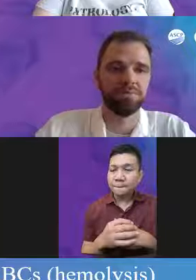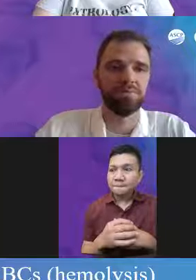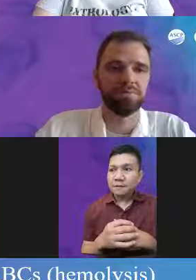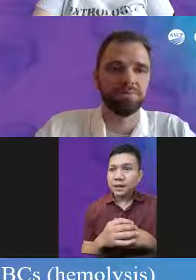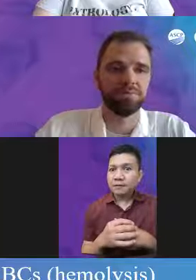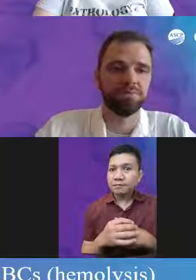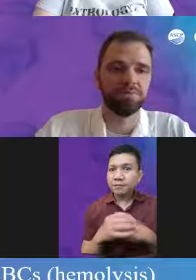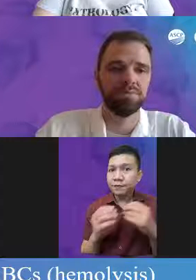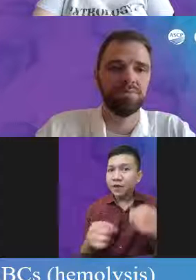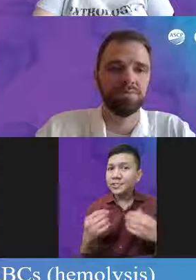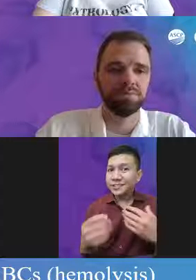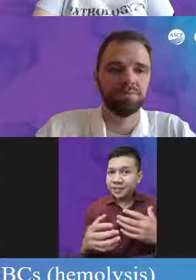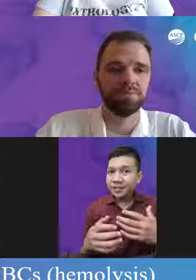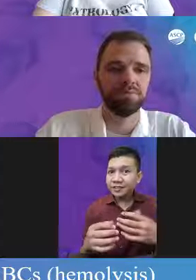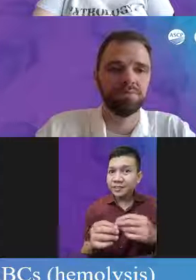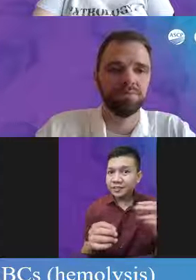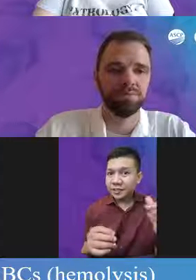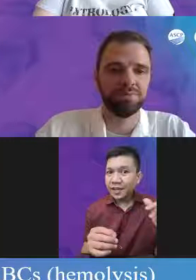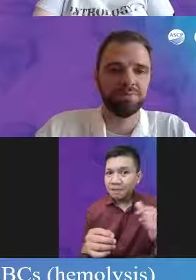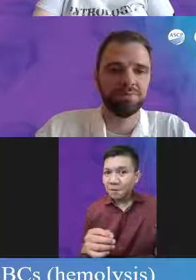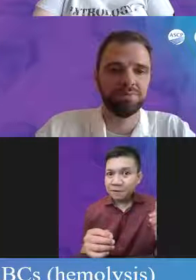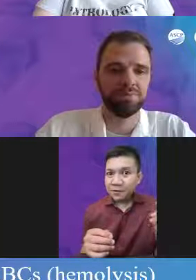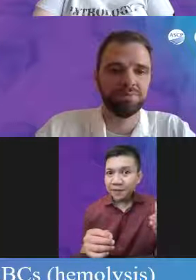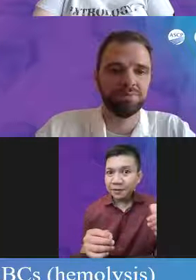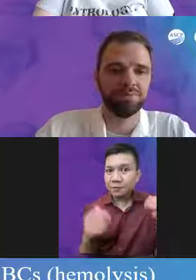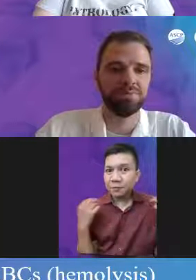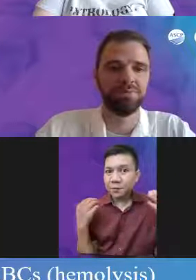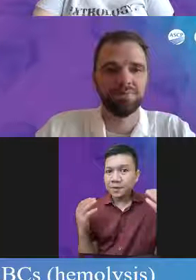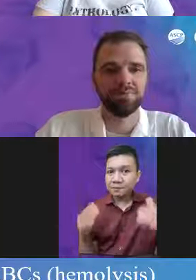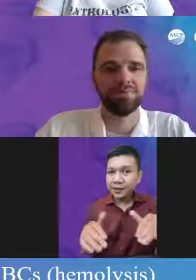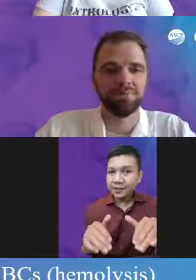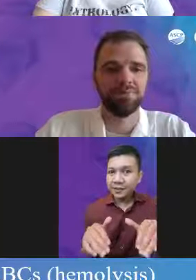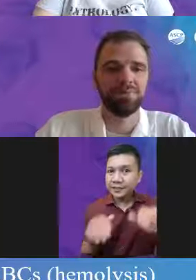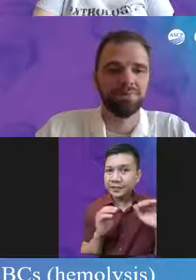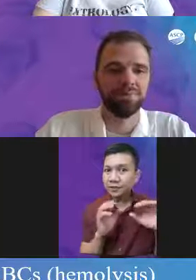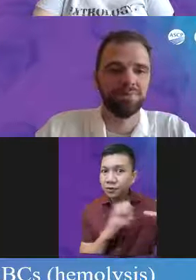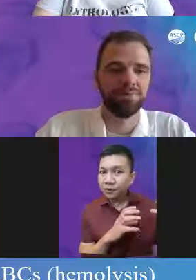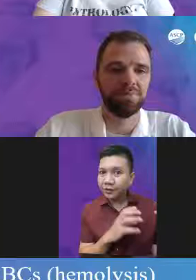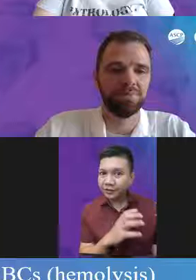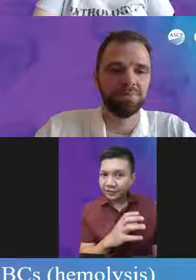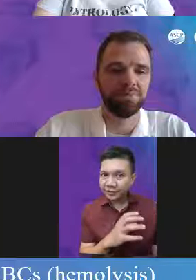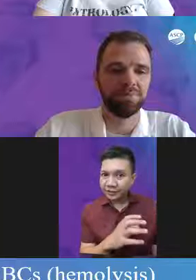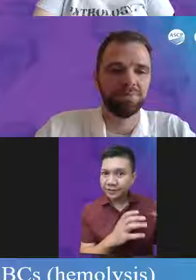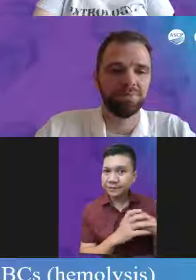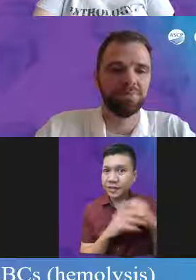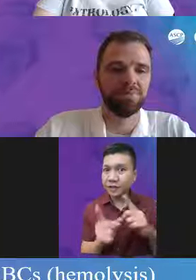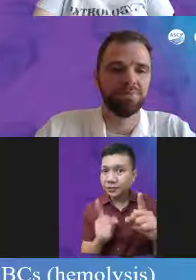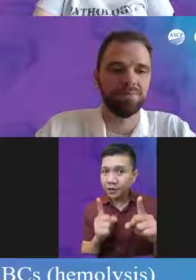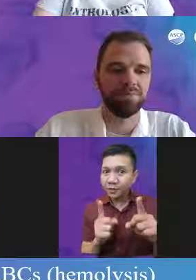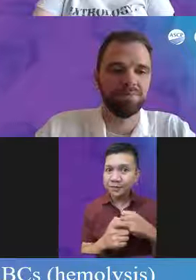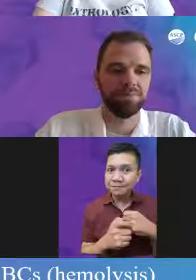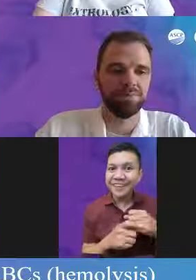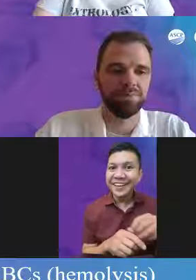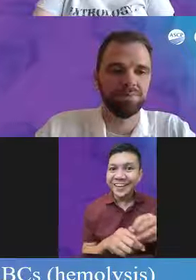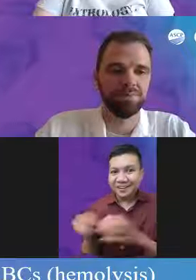So, but morphology skills does not happen overnight. But what my biggest advice is, know your indices, 80